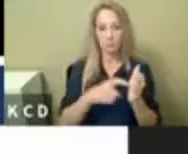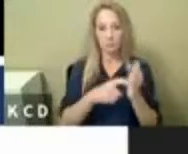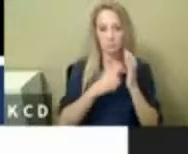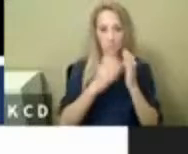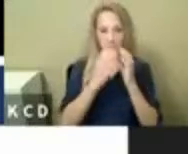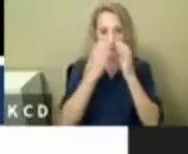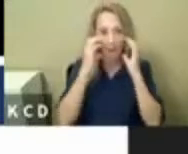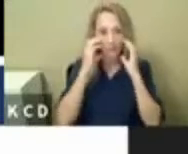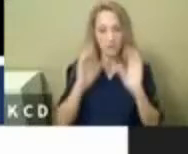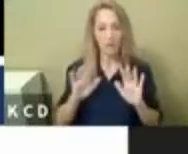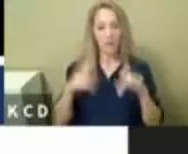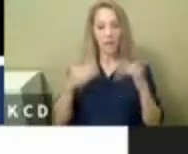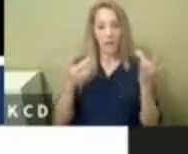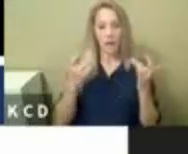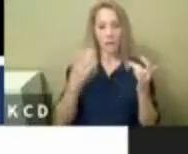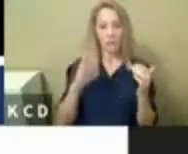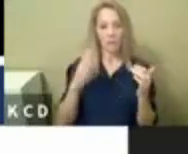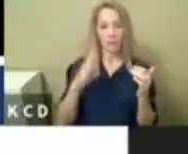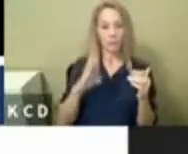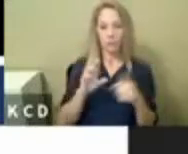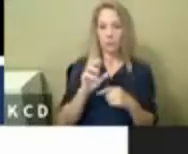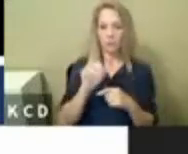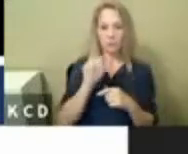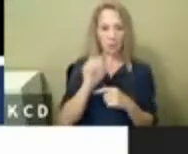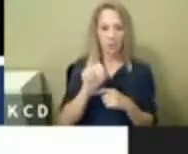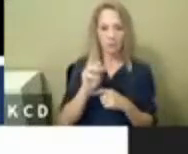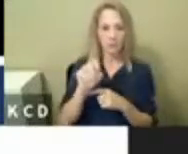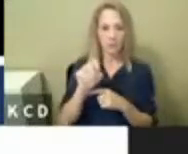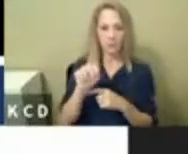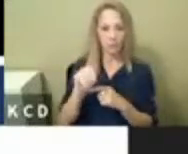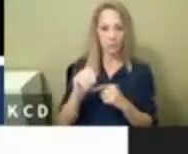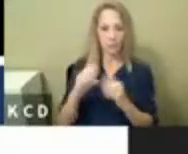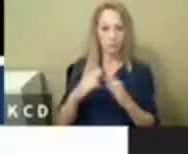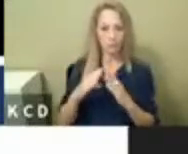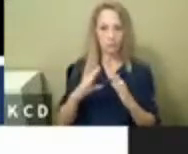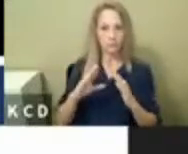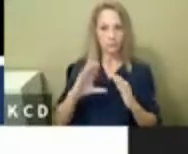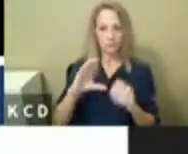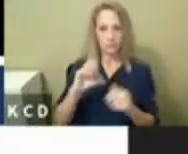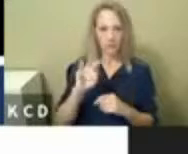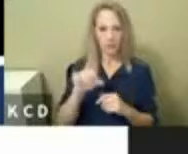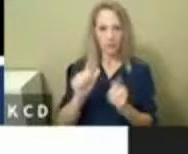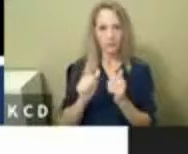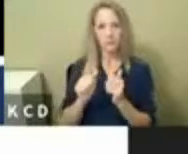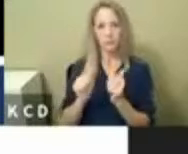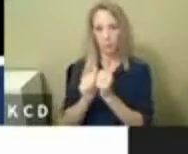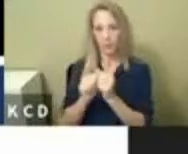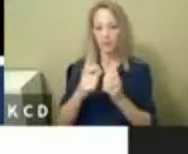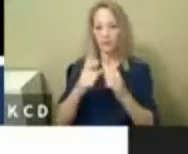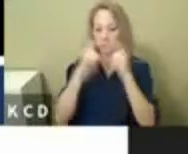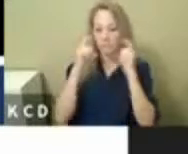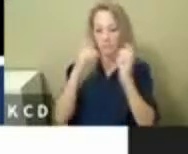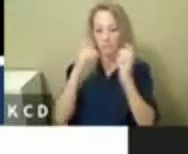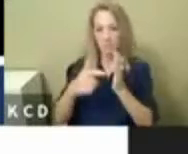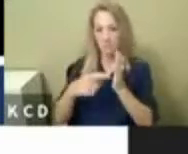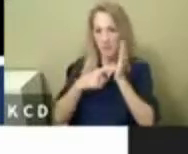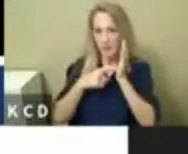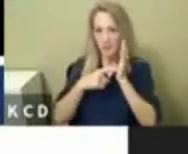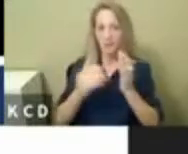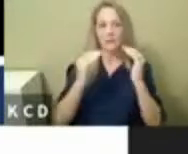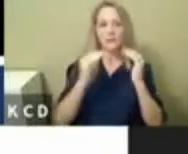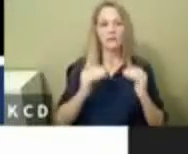are the non-metro counties, and then the yellow are counties without a mask mandate. And so what you see